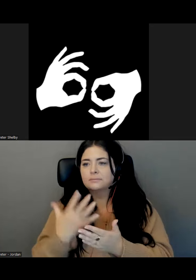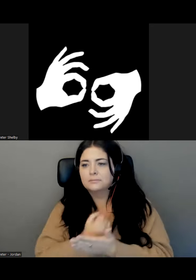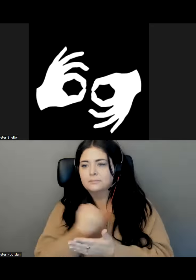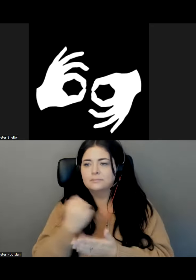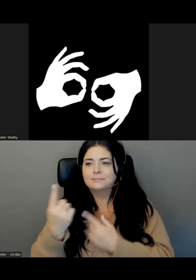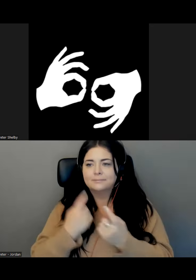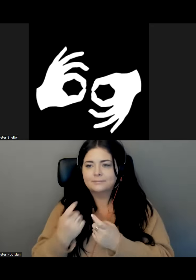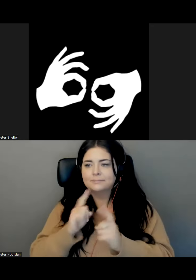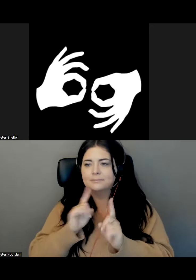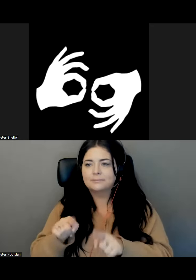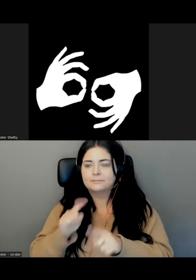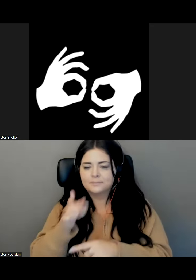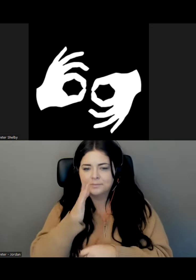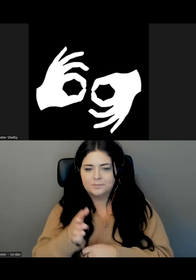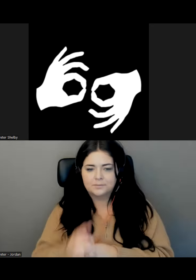answers at the end of the session.